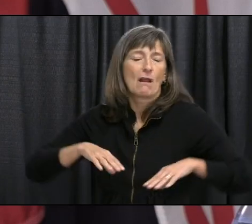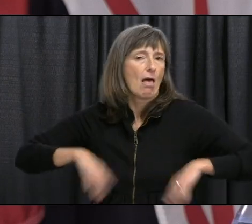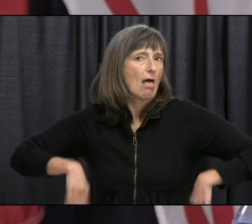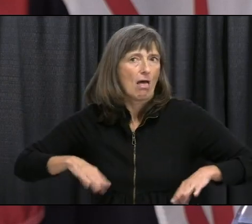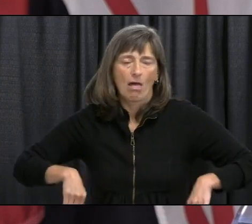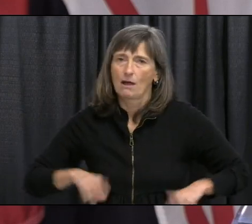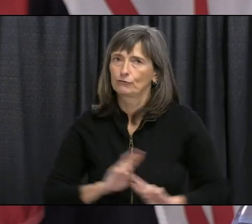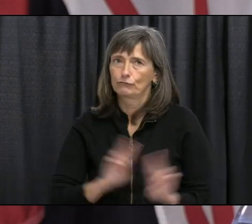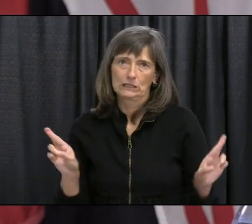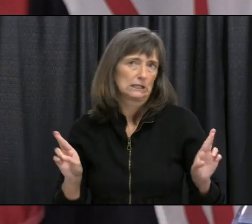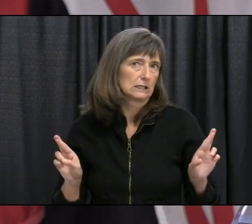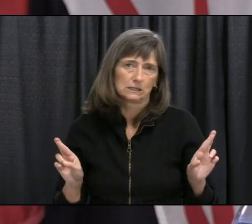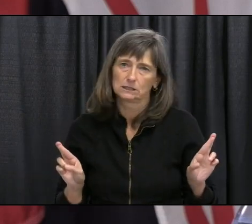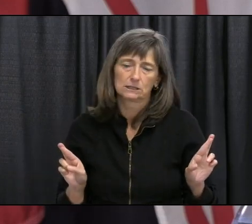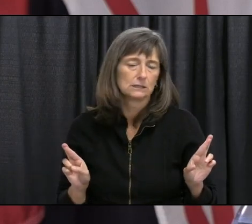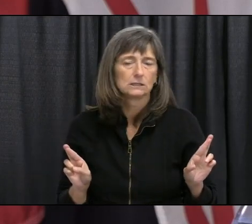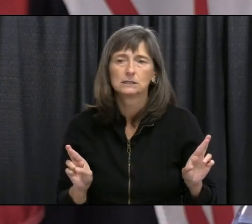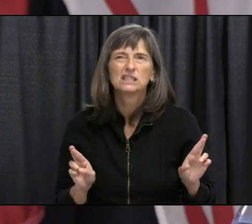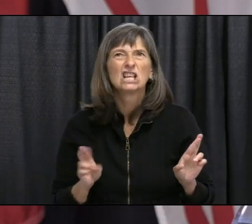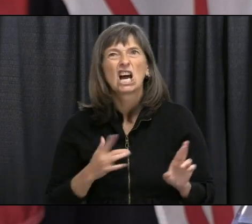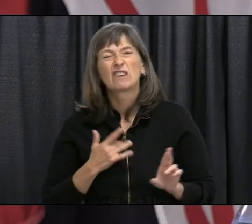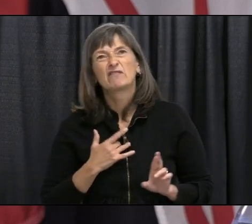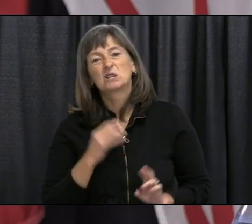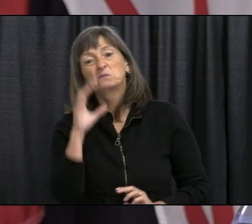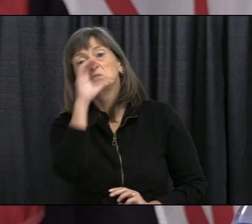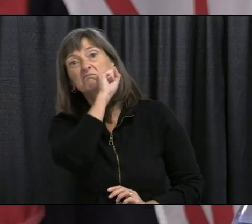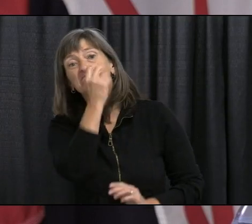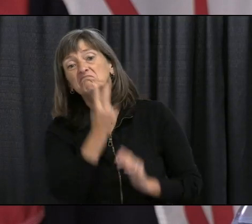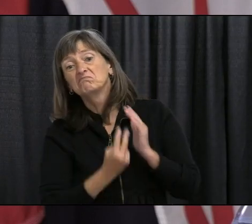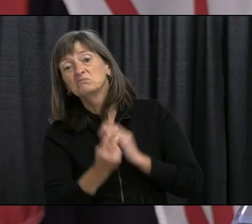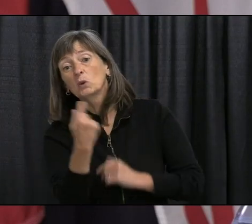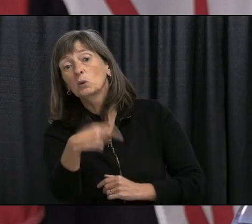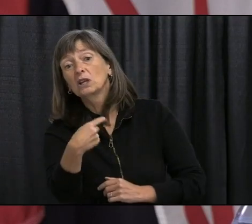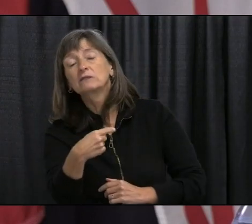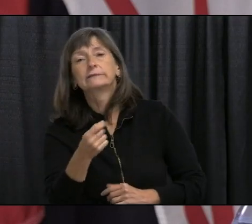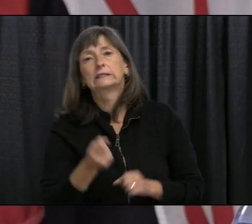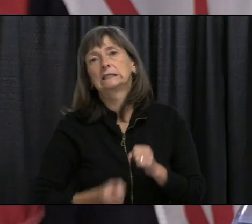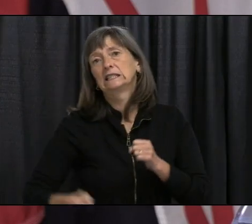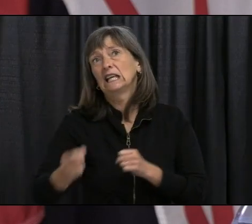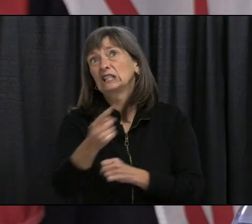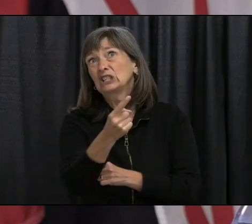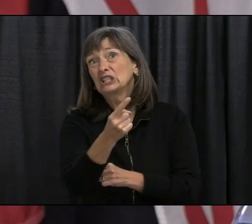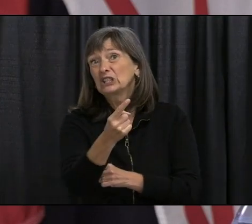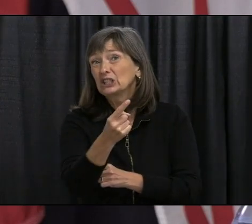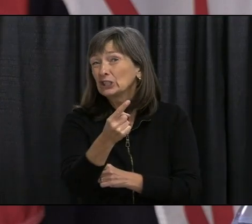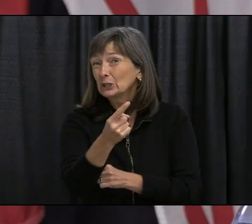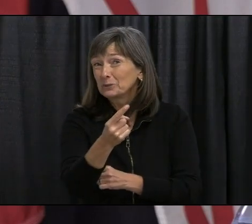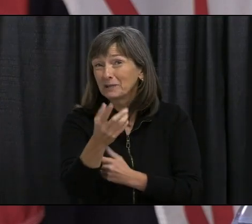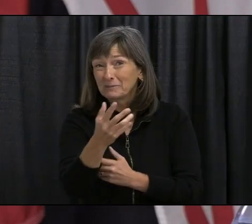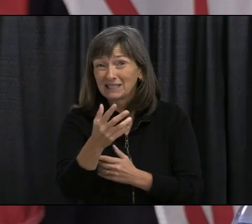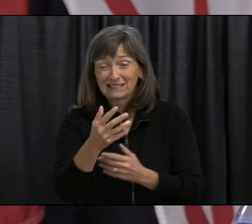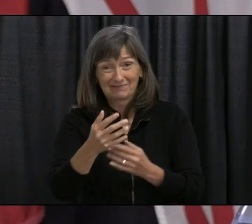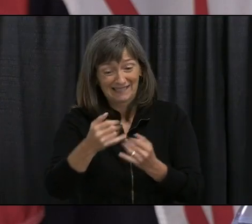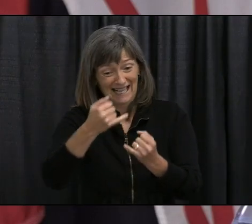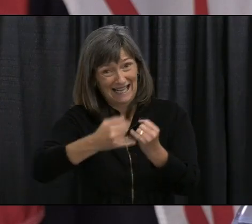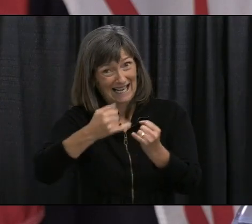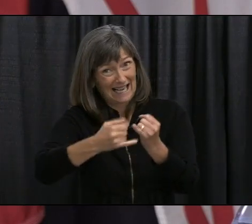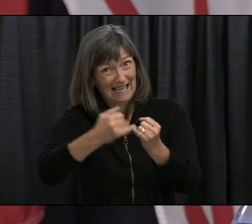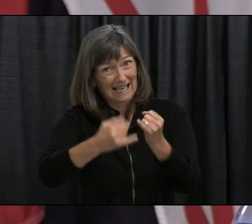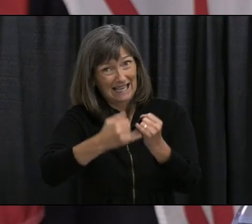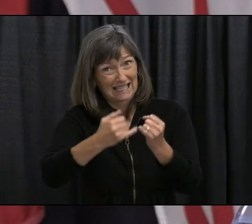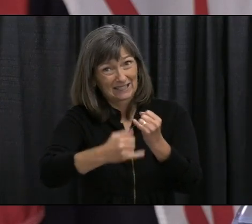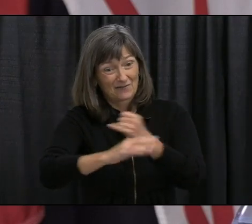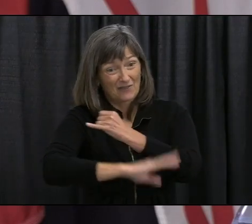ready. And I think the best estimates would suggest next year and possibly even the end of next year before that